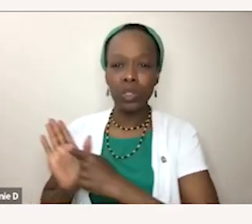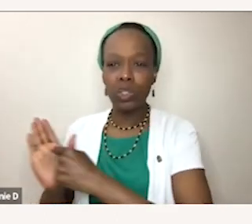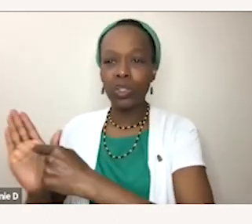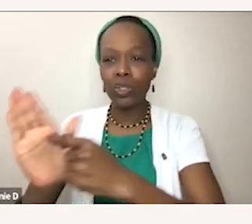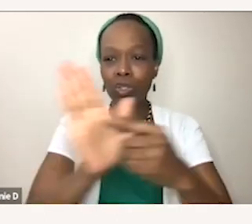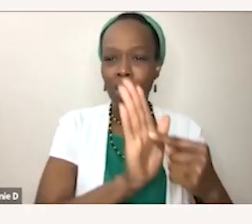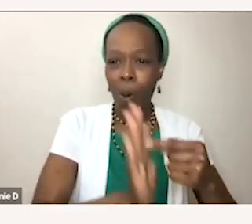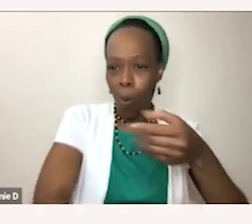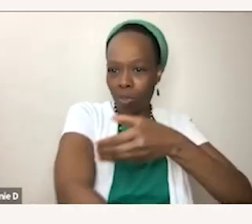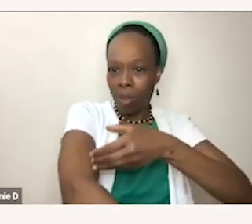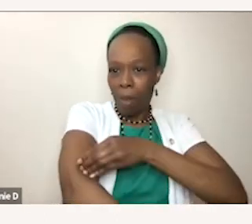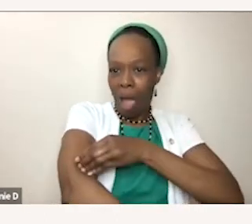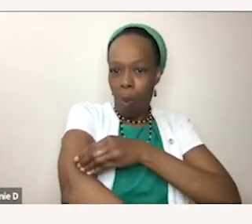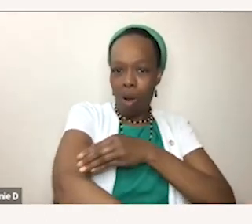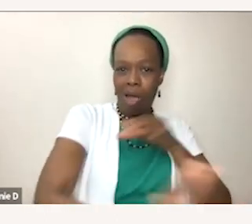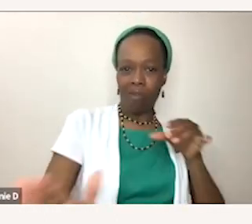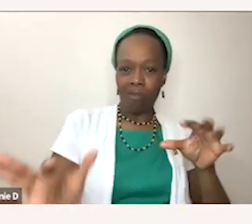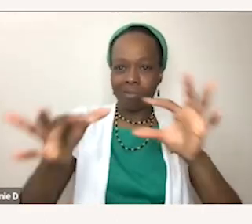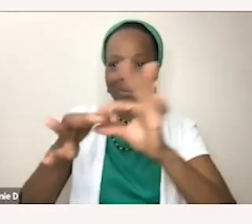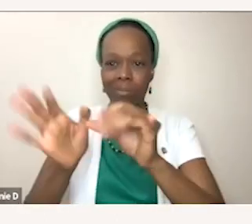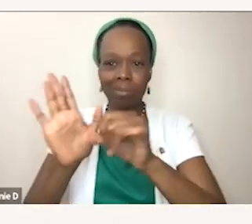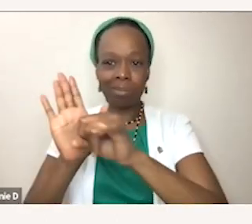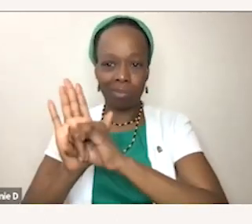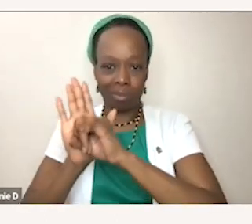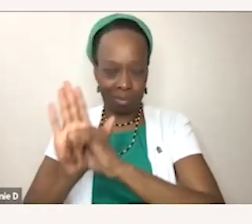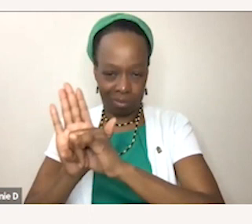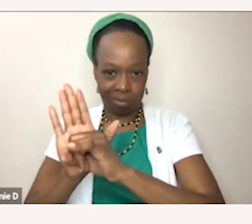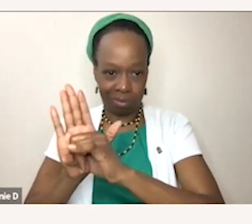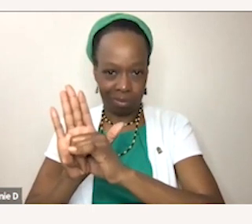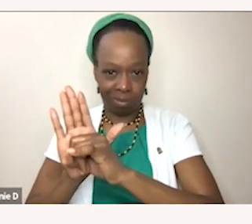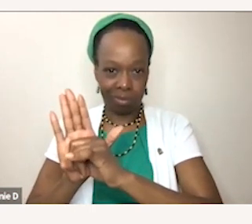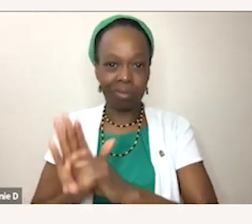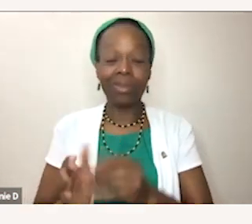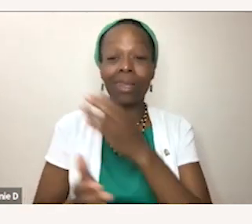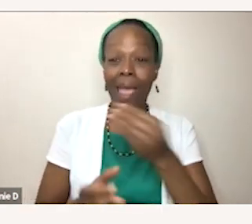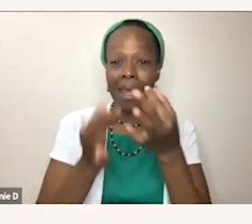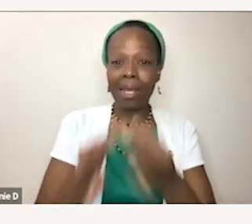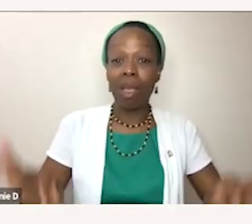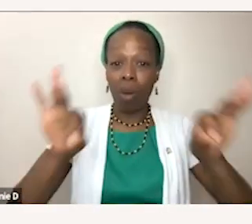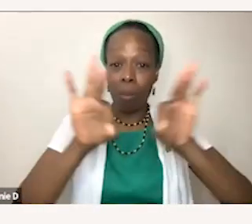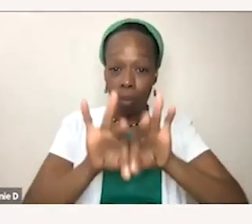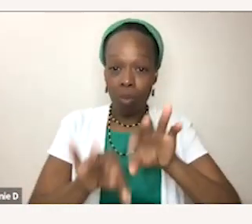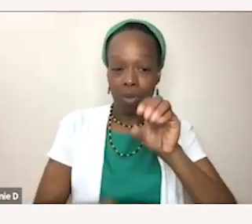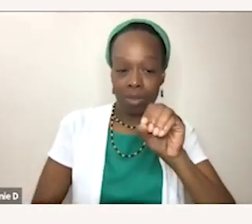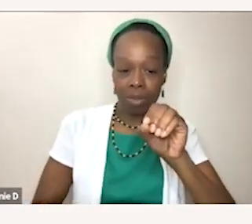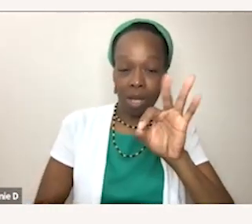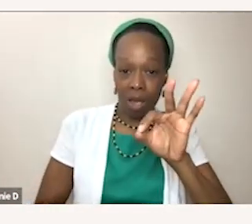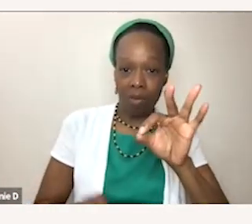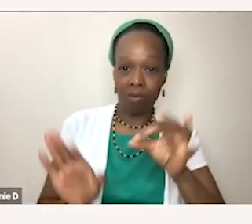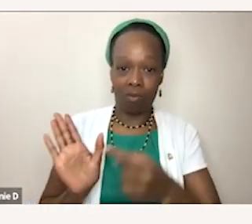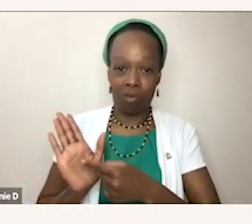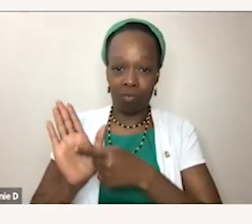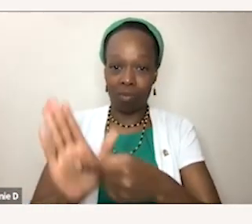of representation and the importance of representation in the conversation